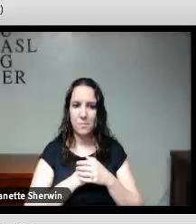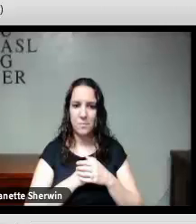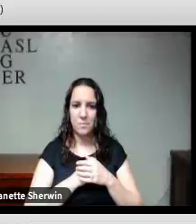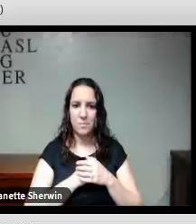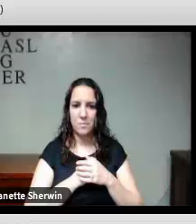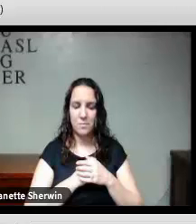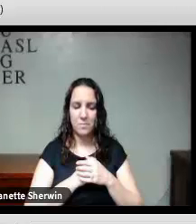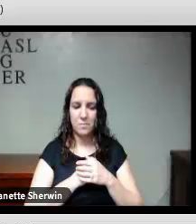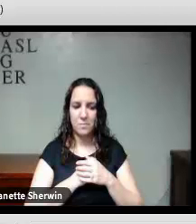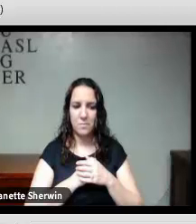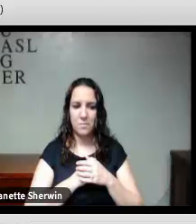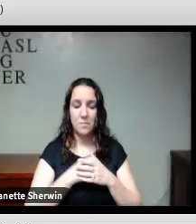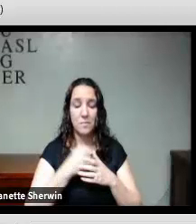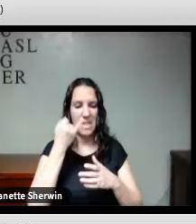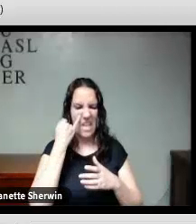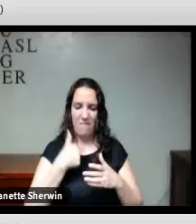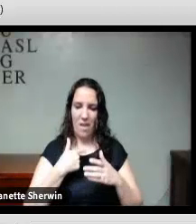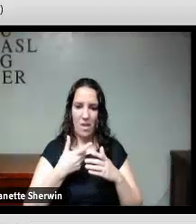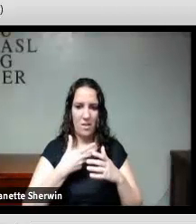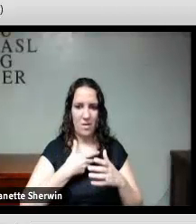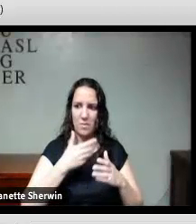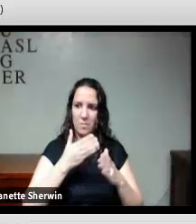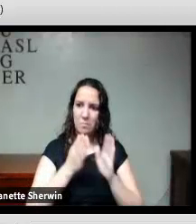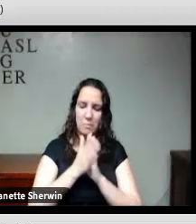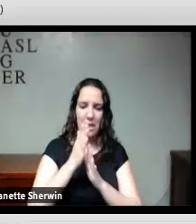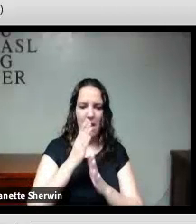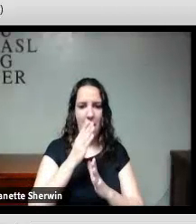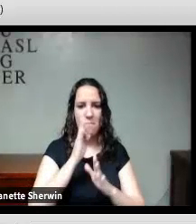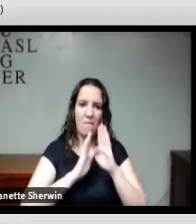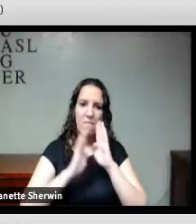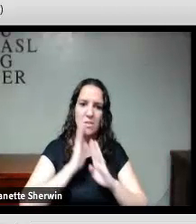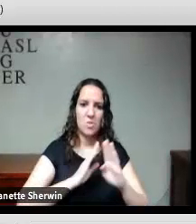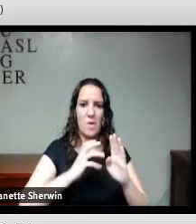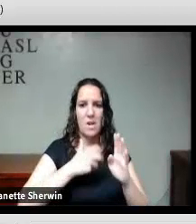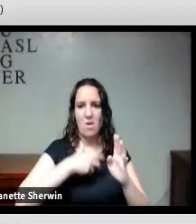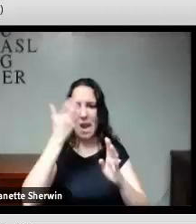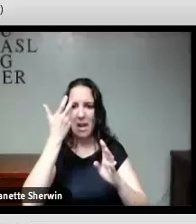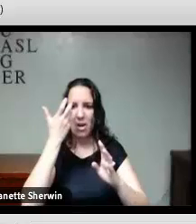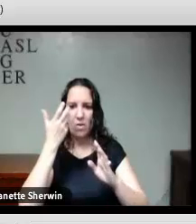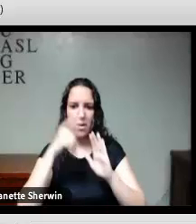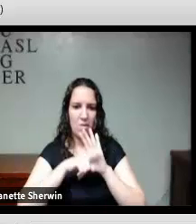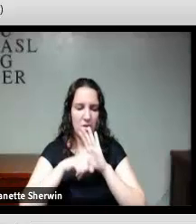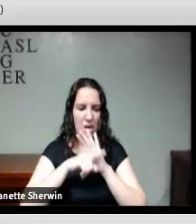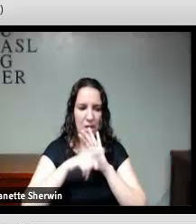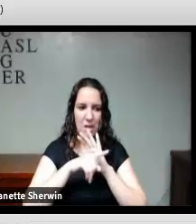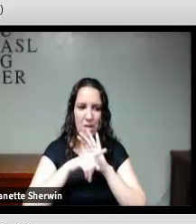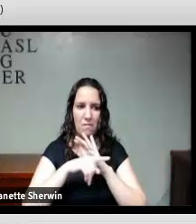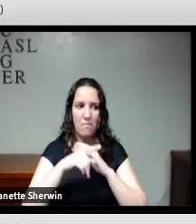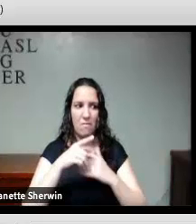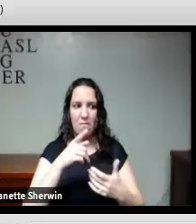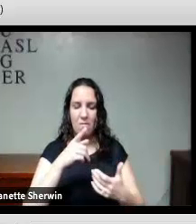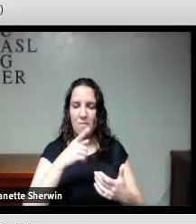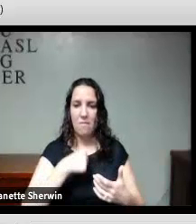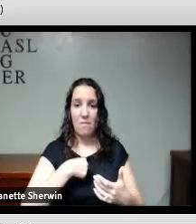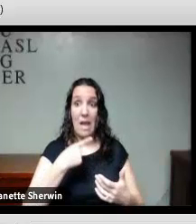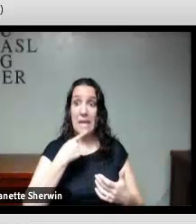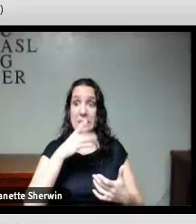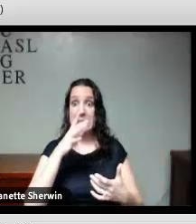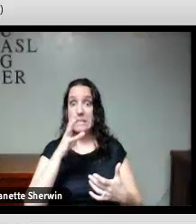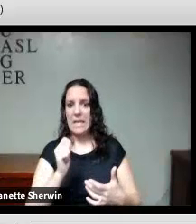I get negative or I get frustrated or I get angry, I actually have said to myself out loud, luckily I work alone, so nobody hears me saying